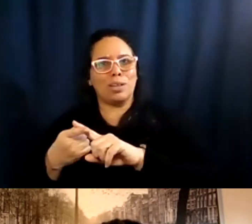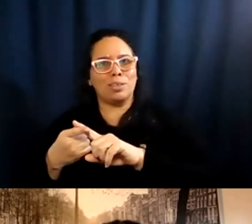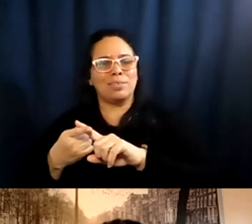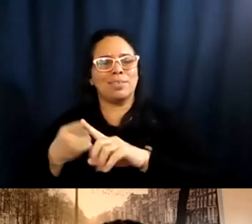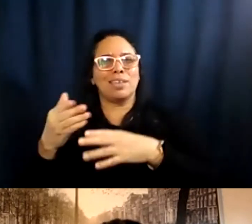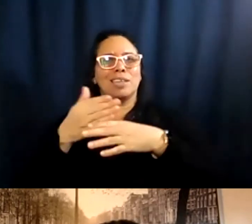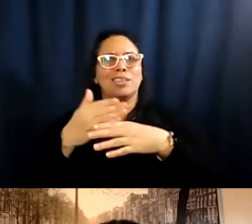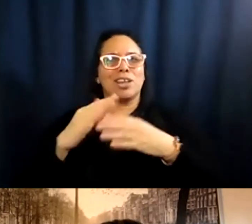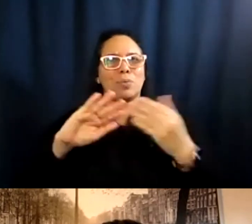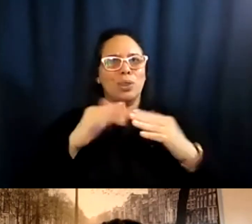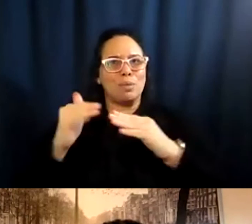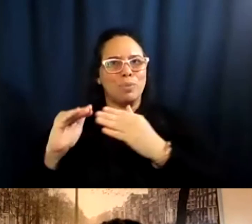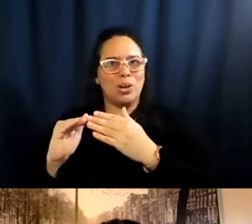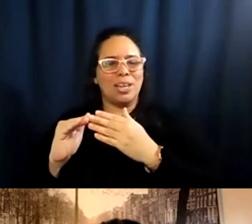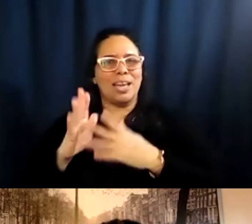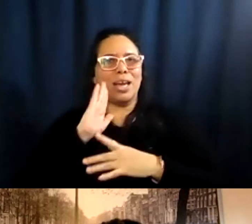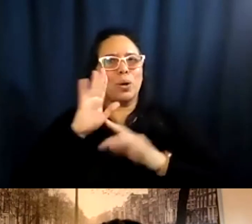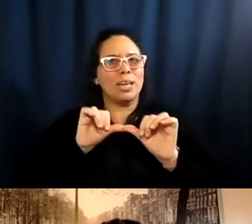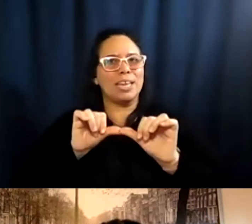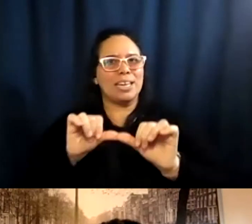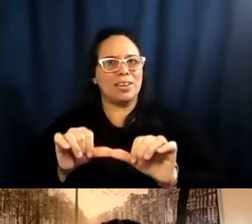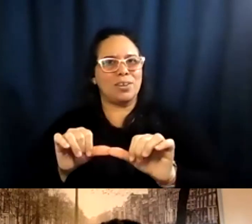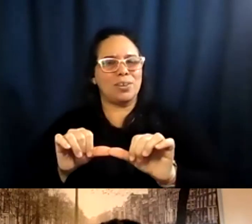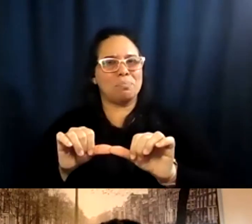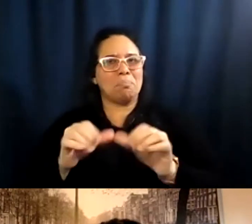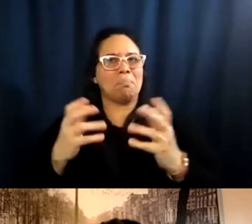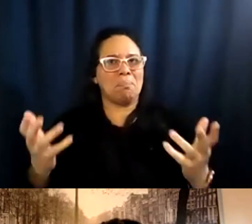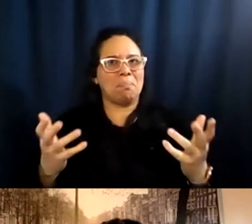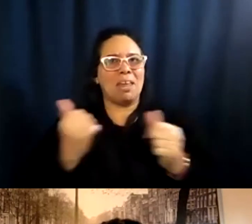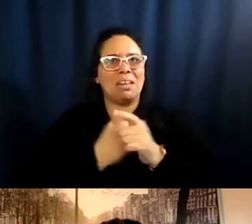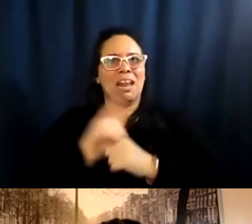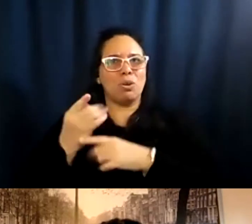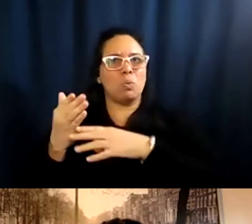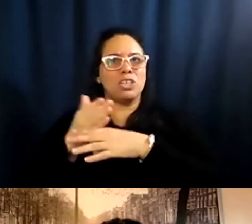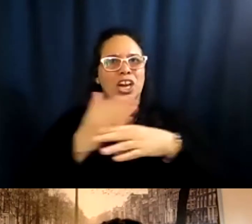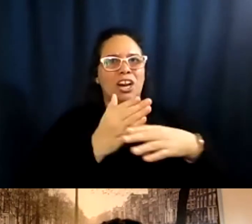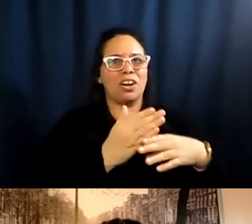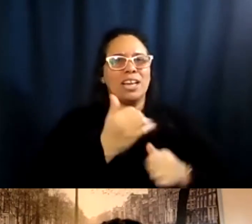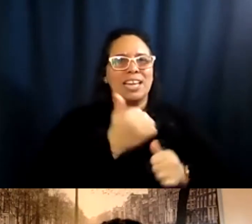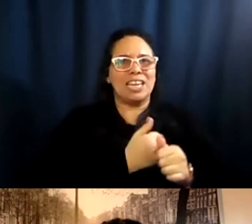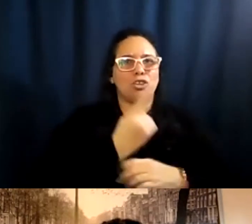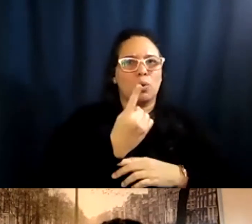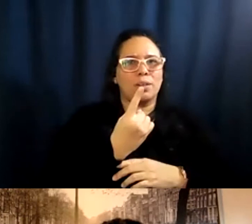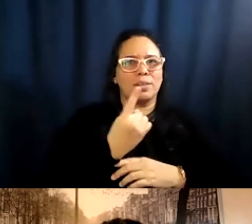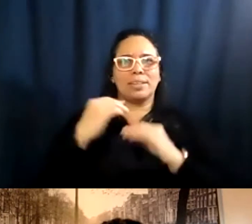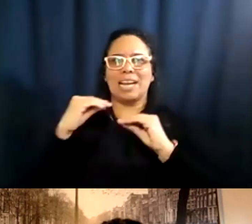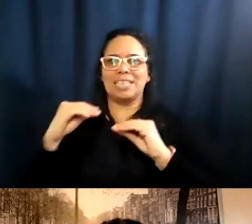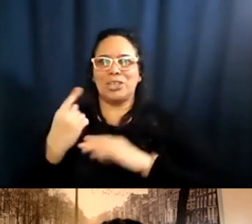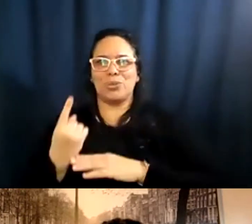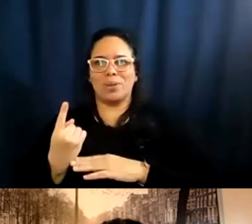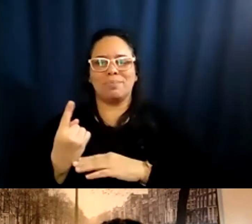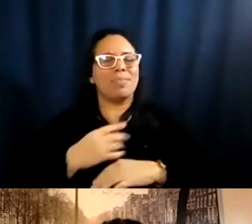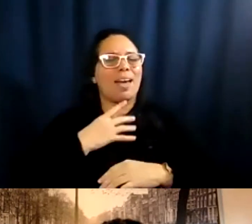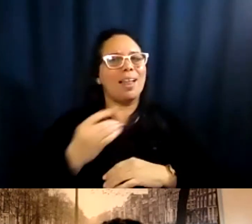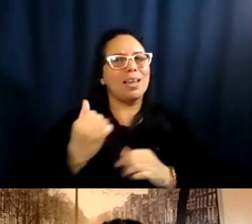domino effect, because what they learn from you, they're going to go share. You know, it's kind of like the each one teach one. So I kind of just like what everybody was saying, and